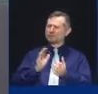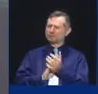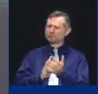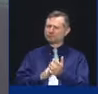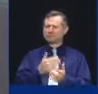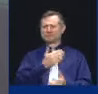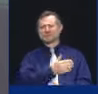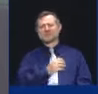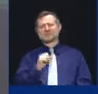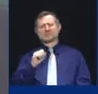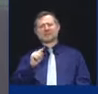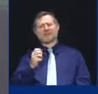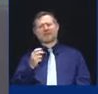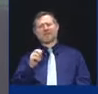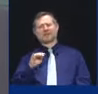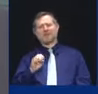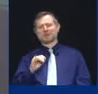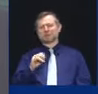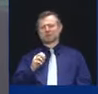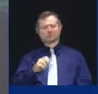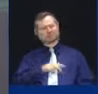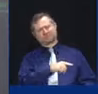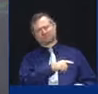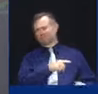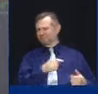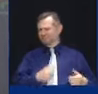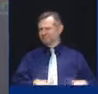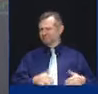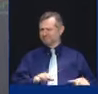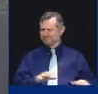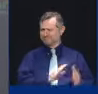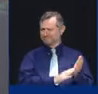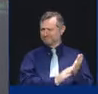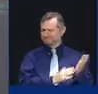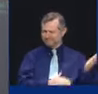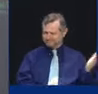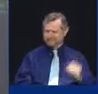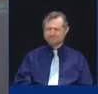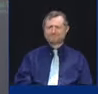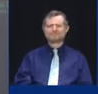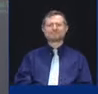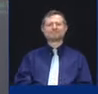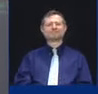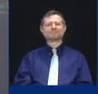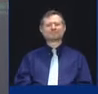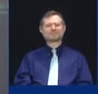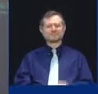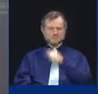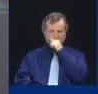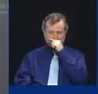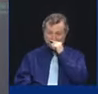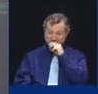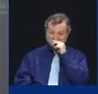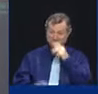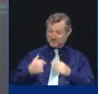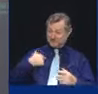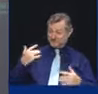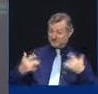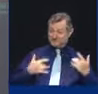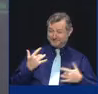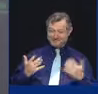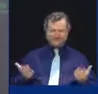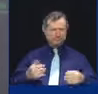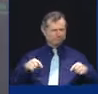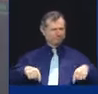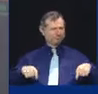applause. I am so excited to be here. First of all, because